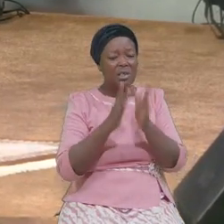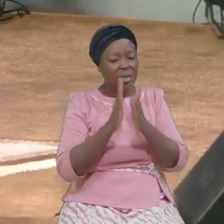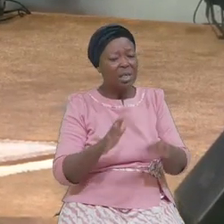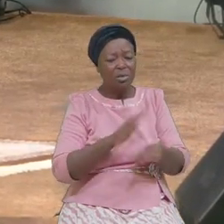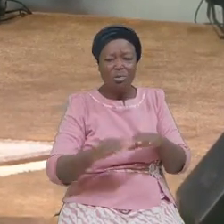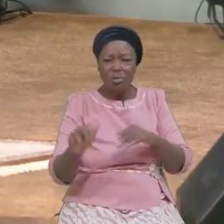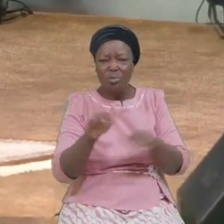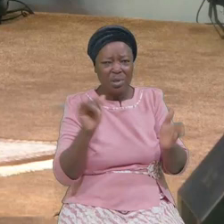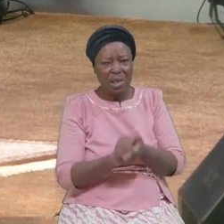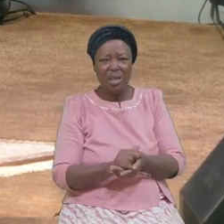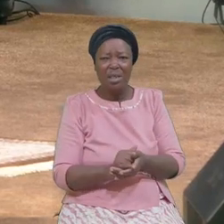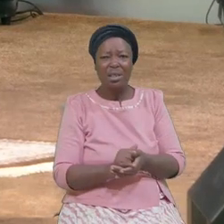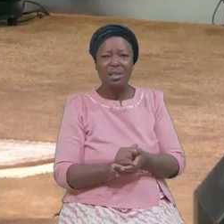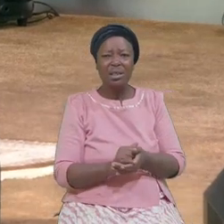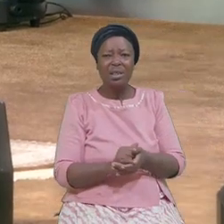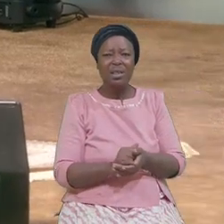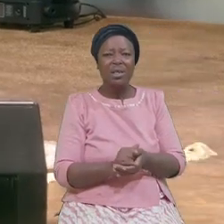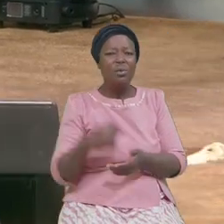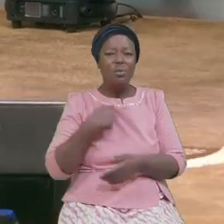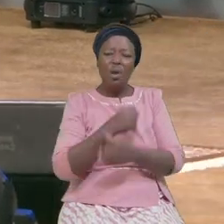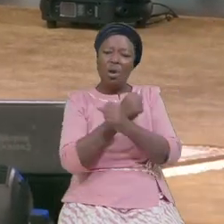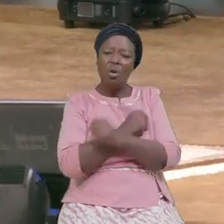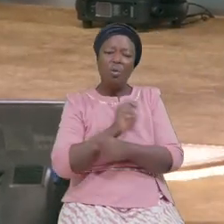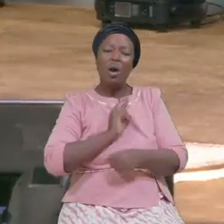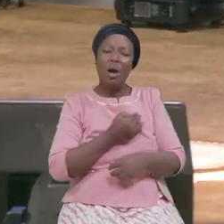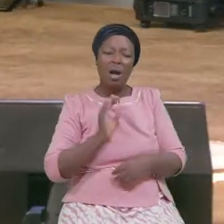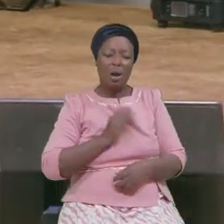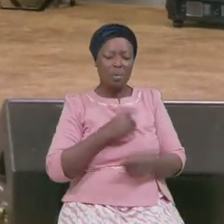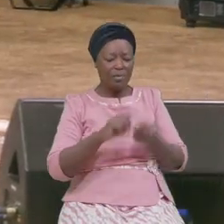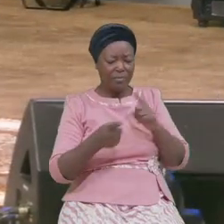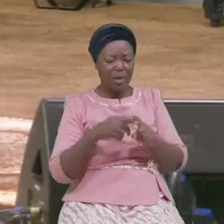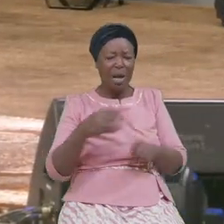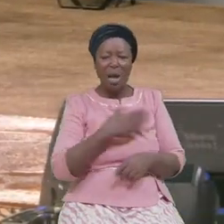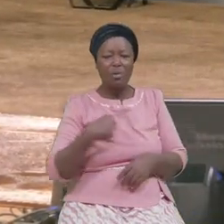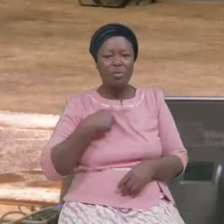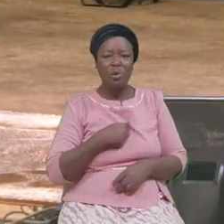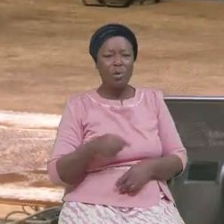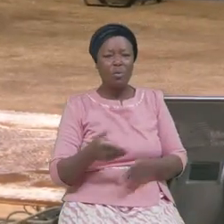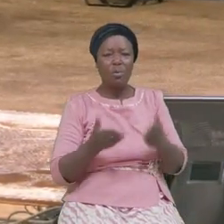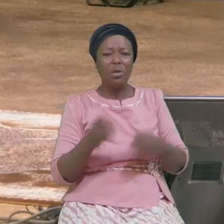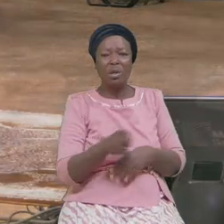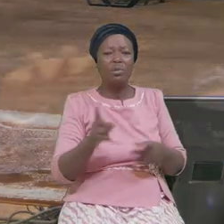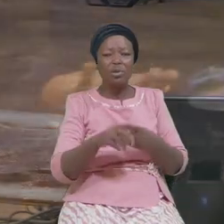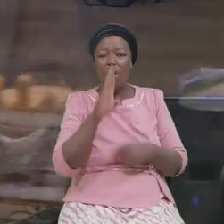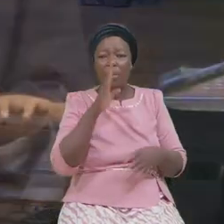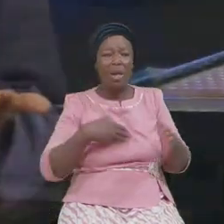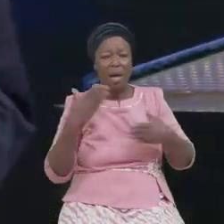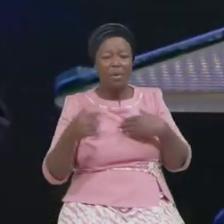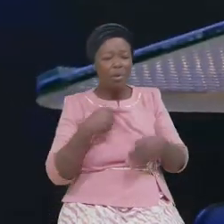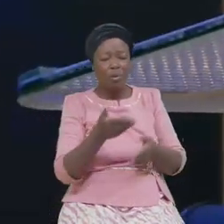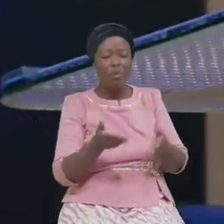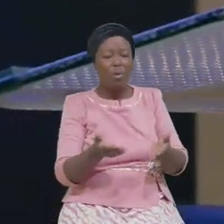do that. We love our neighbor. We want them to be happy. We want them to have progress. We don't want them to